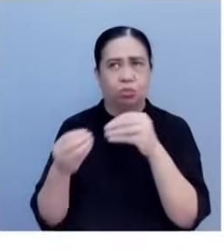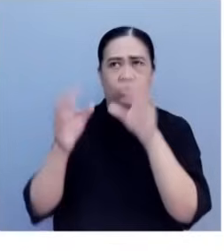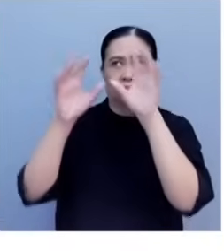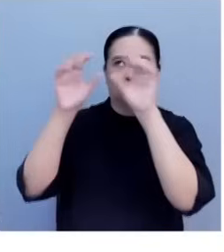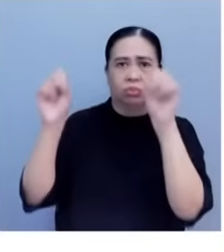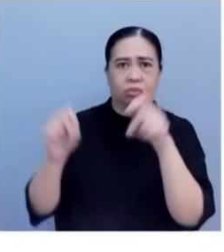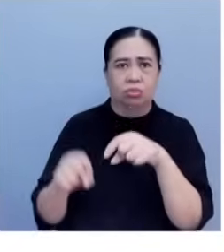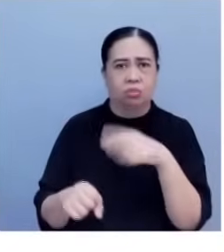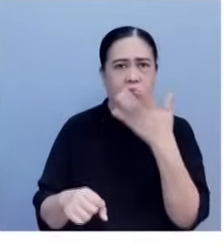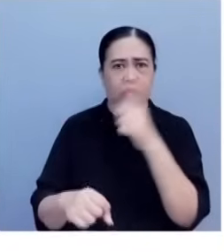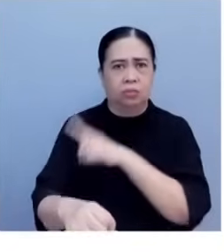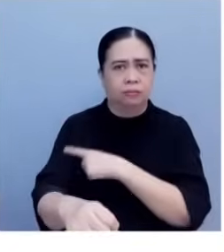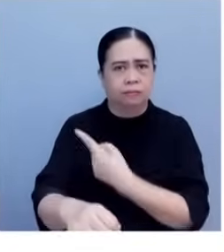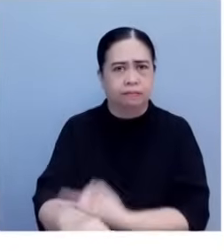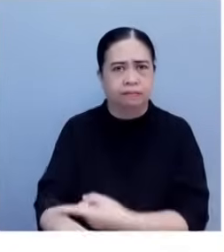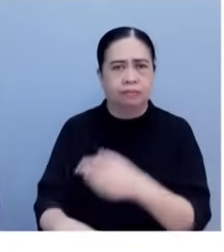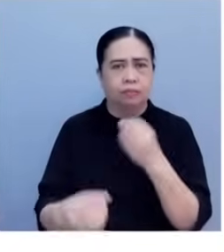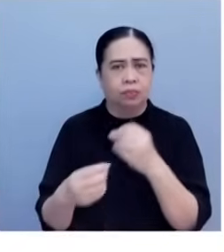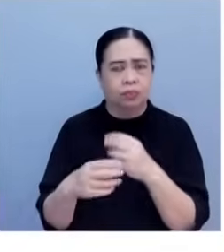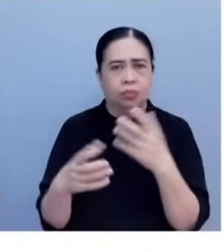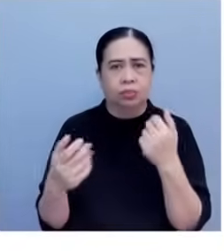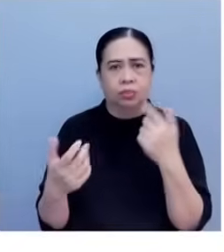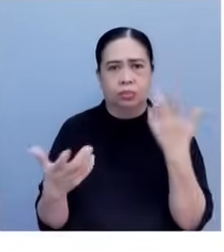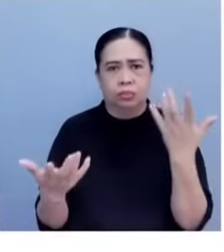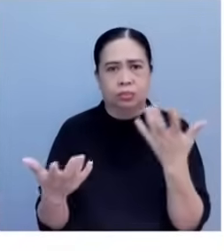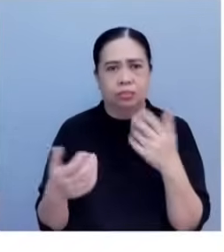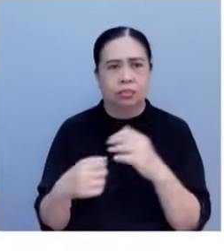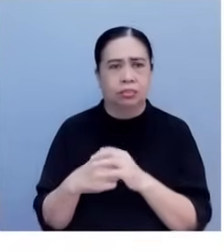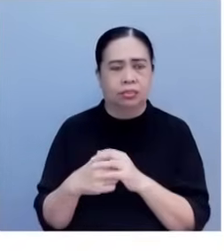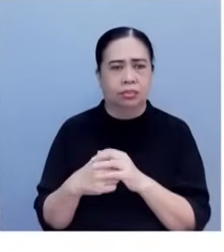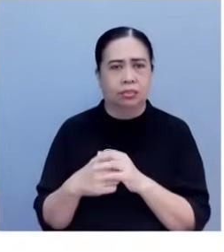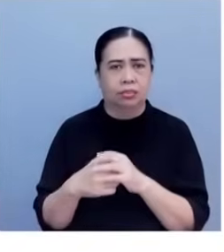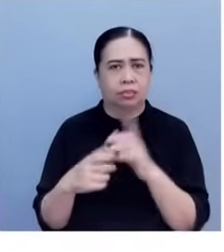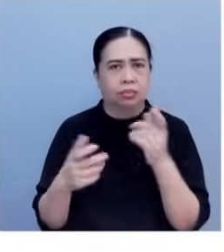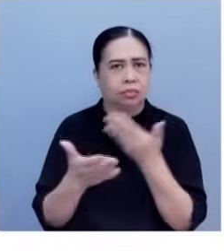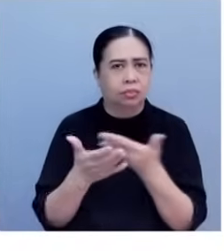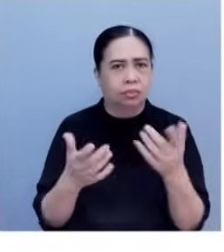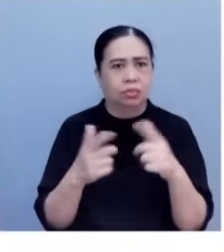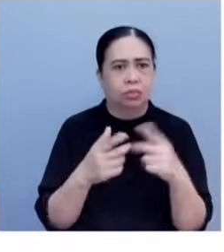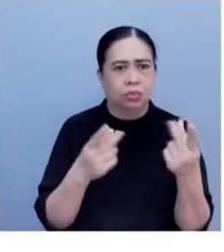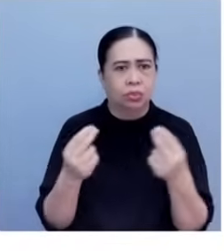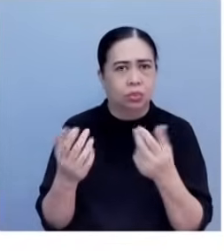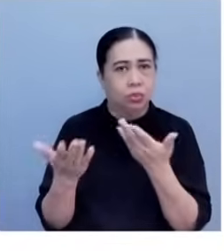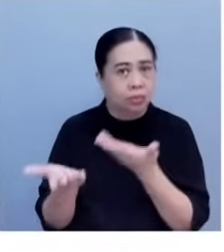she doesn't have the power nor the wherewithal, the capacity, the resources to do it.